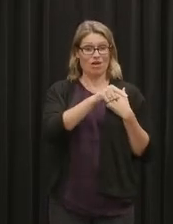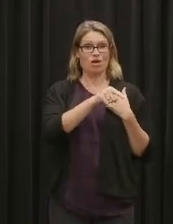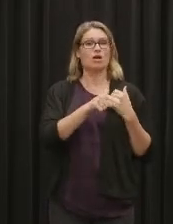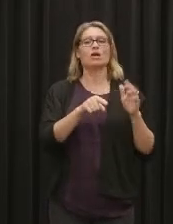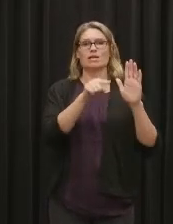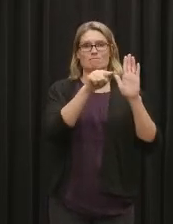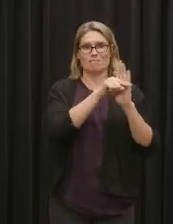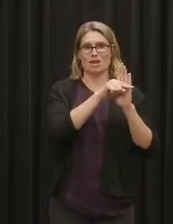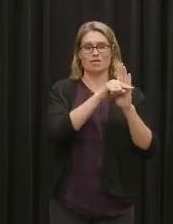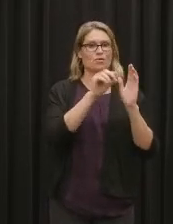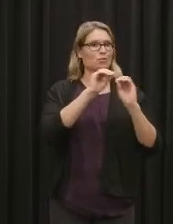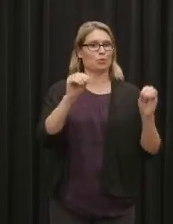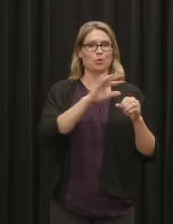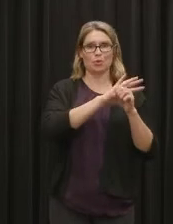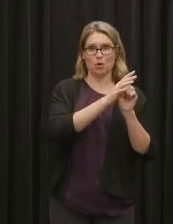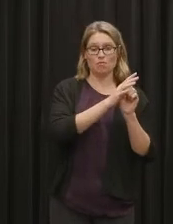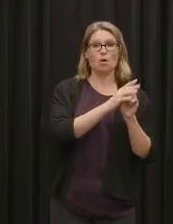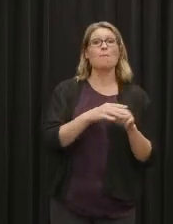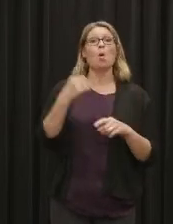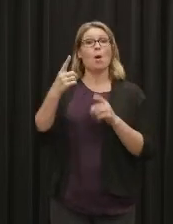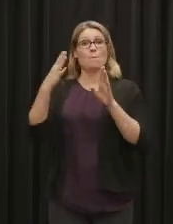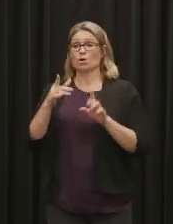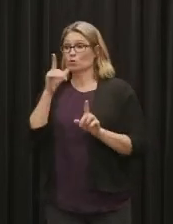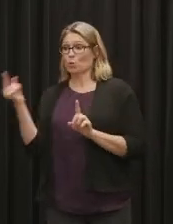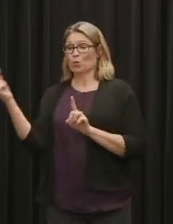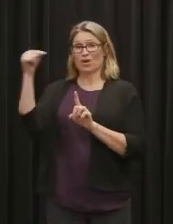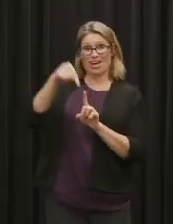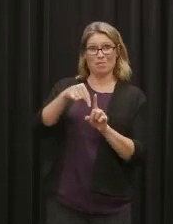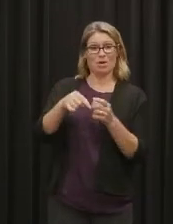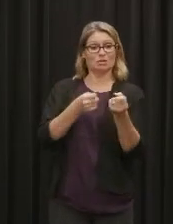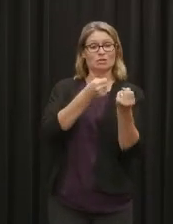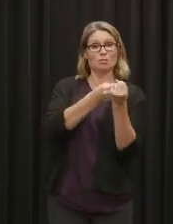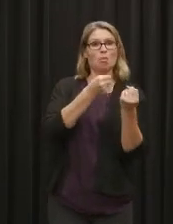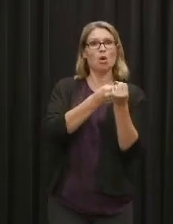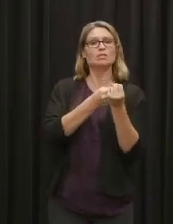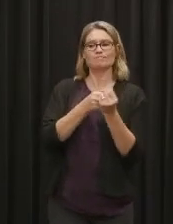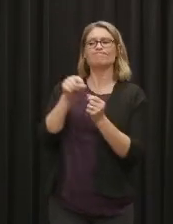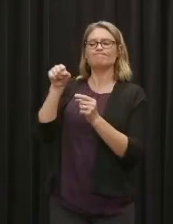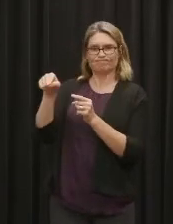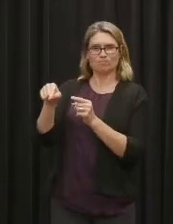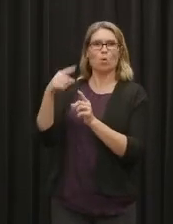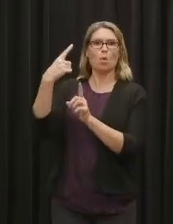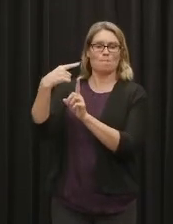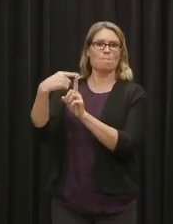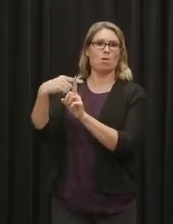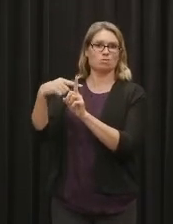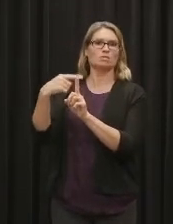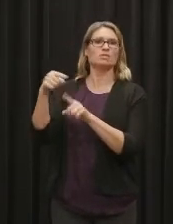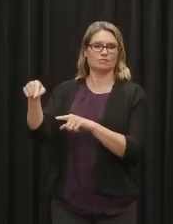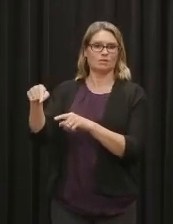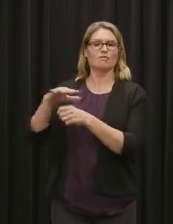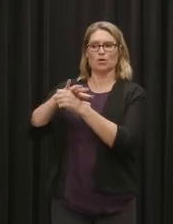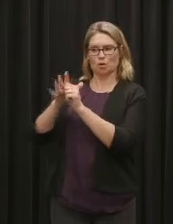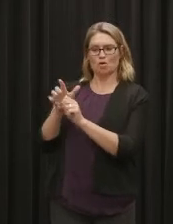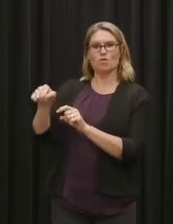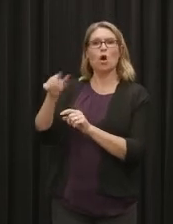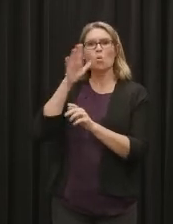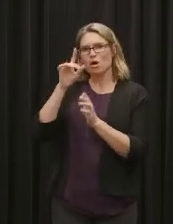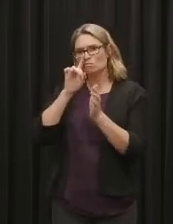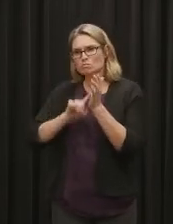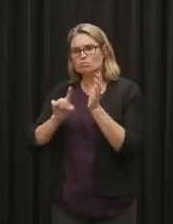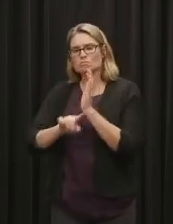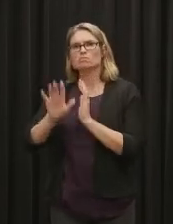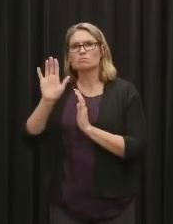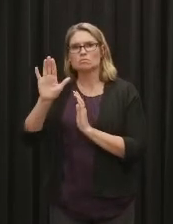non-Shanix employee who was providing on-site support tested positive. So we're investigating the matter and will report back at another time.